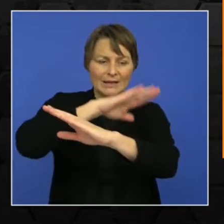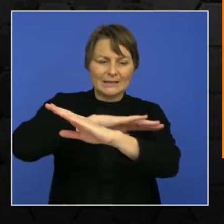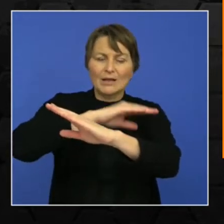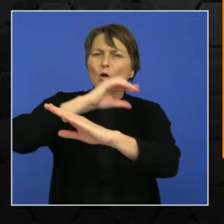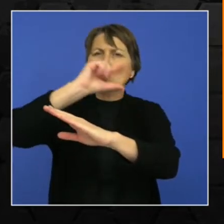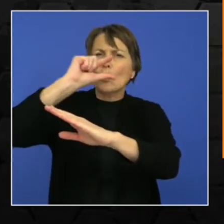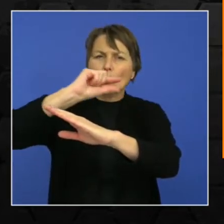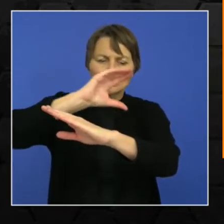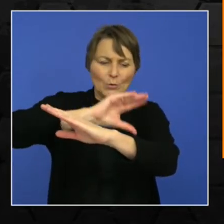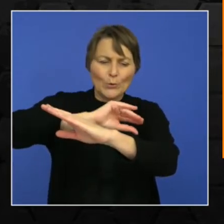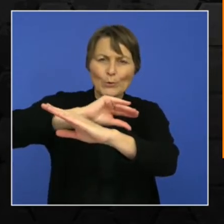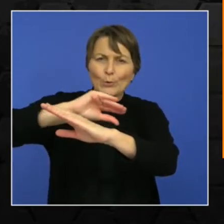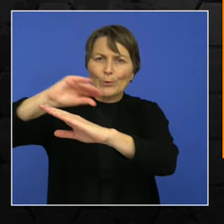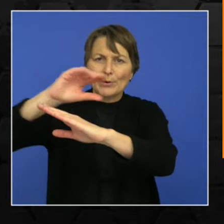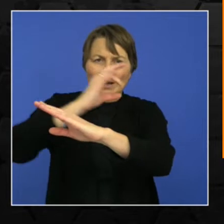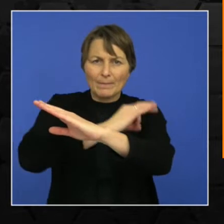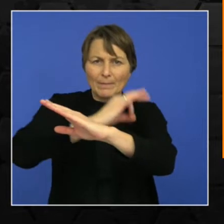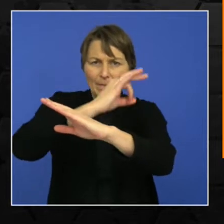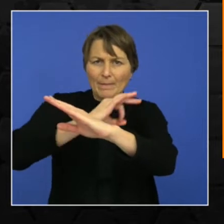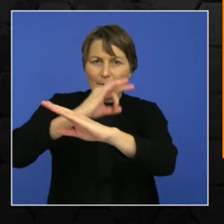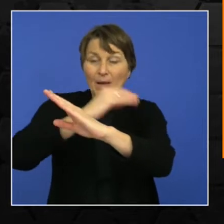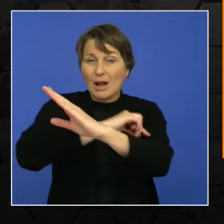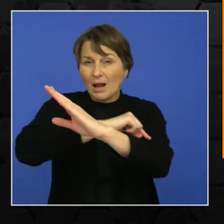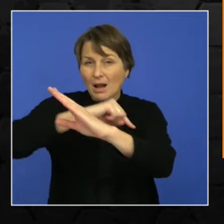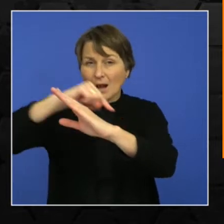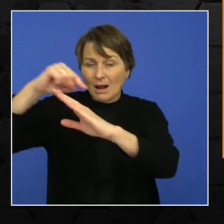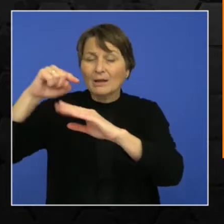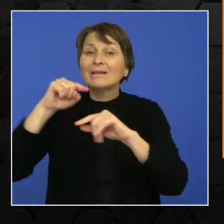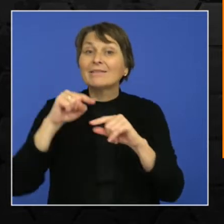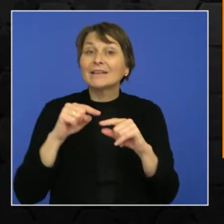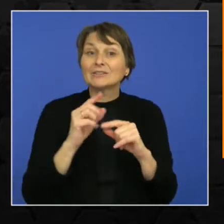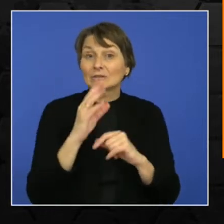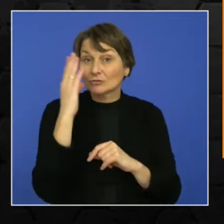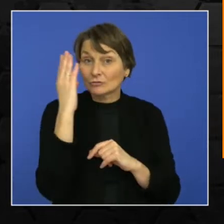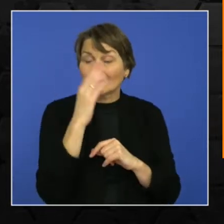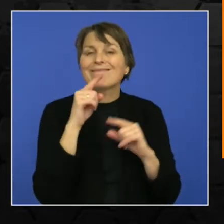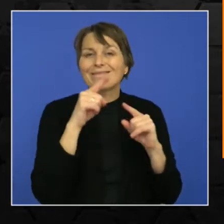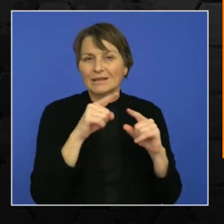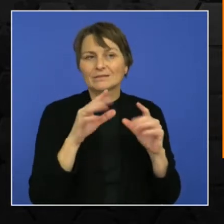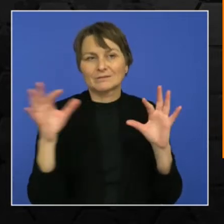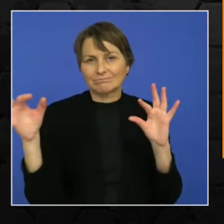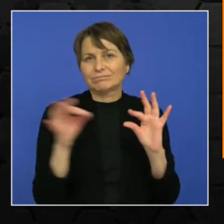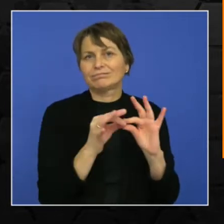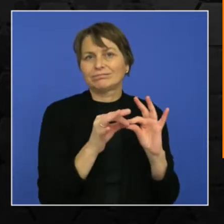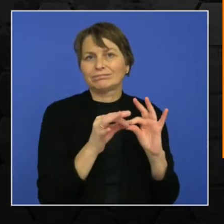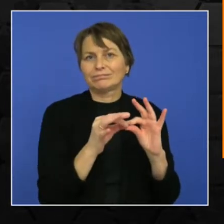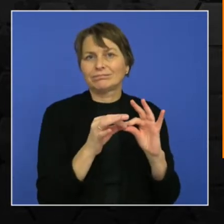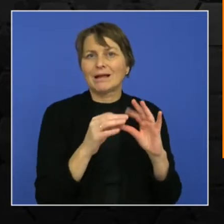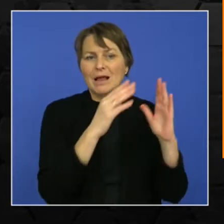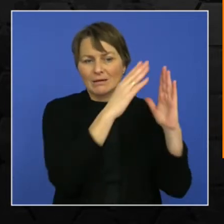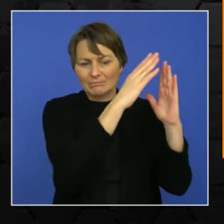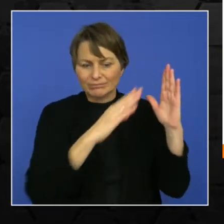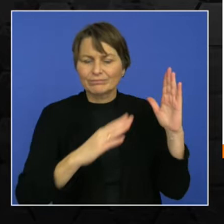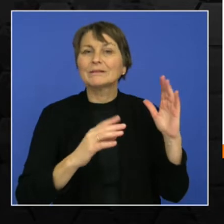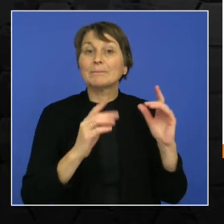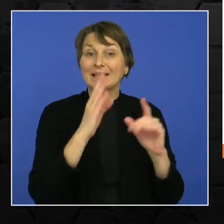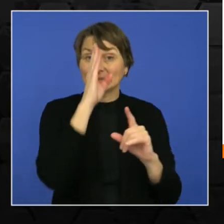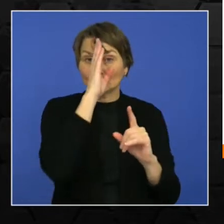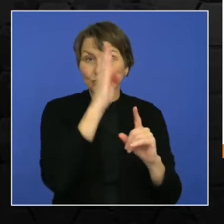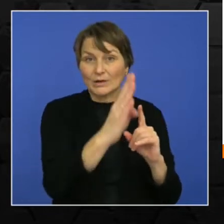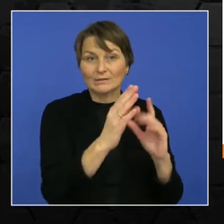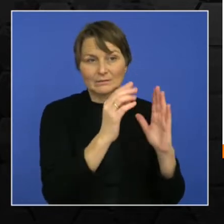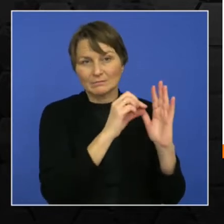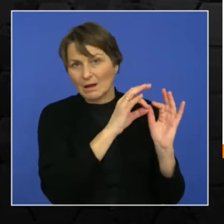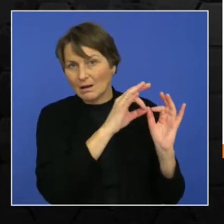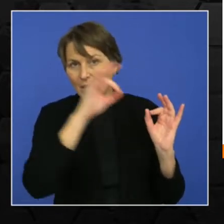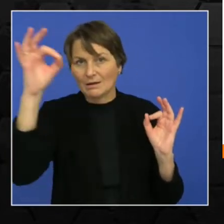model talking about if you have a straight line with connected with data points, that's the linear regression model. Linear regression means linear means straight. Cool.